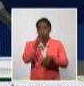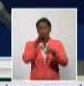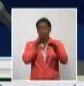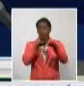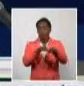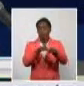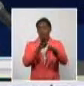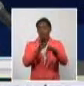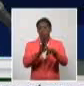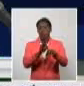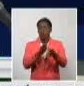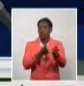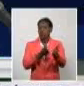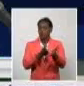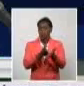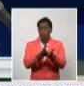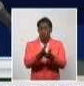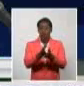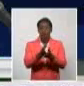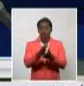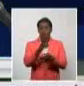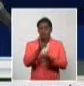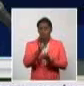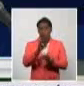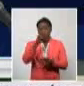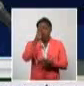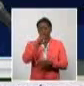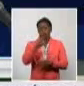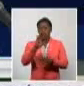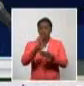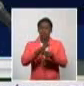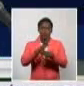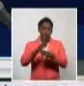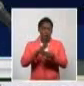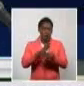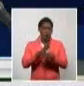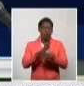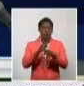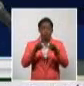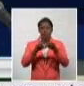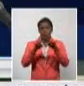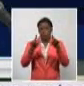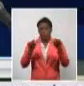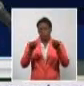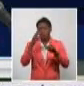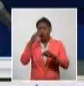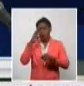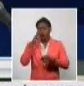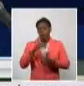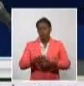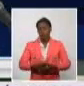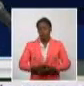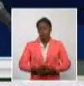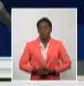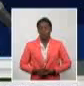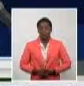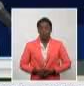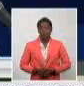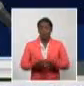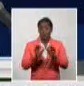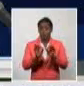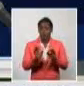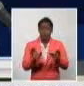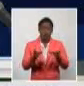325, or 97.3% of the confirmed COVID-19 cases that are